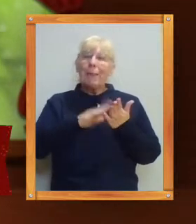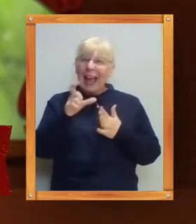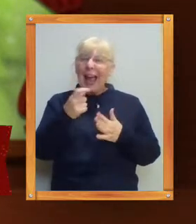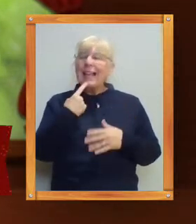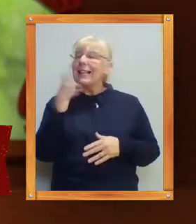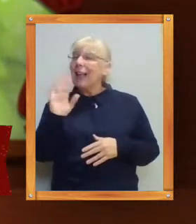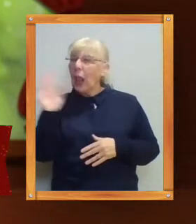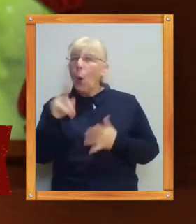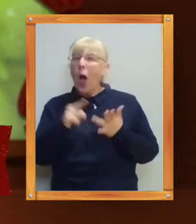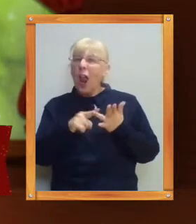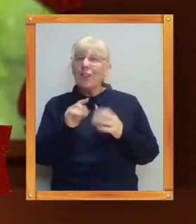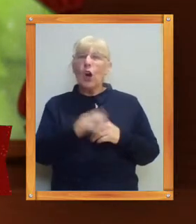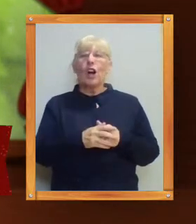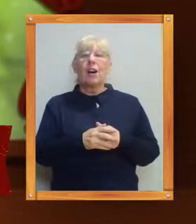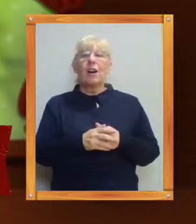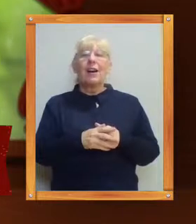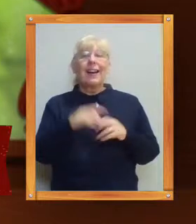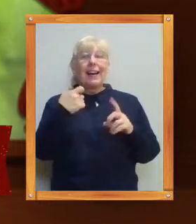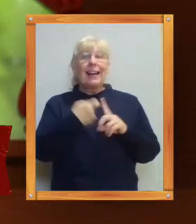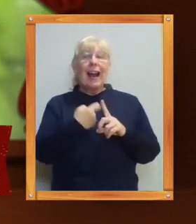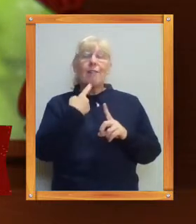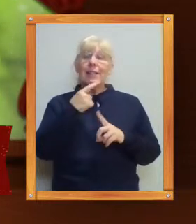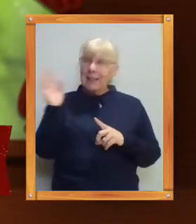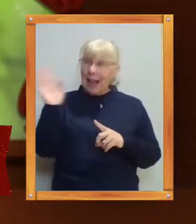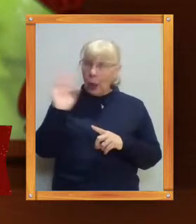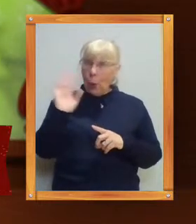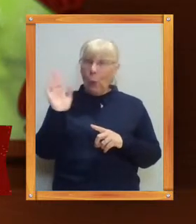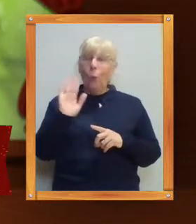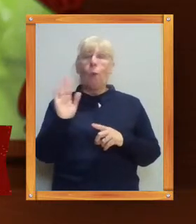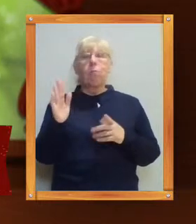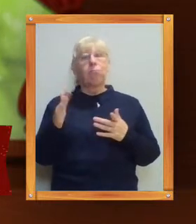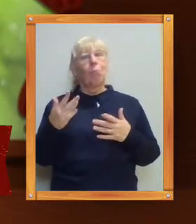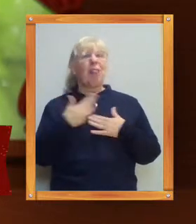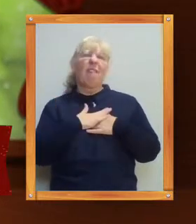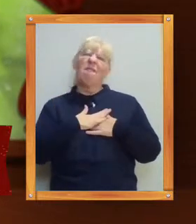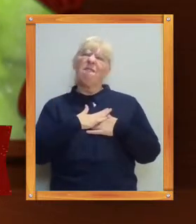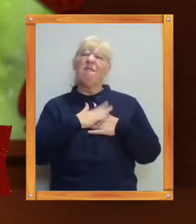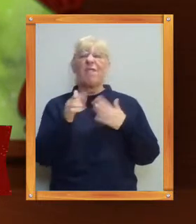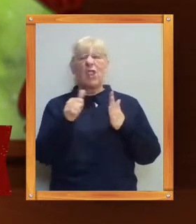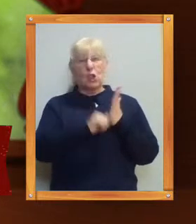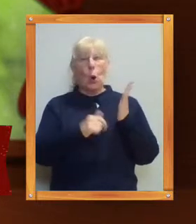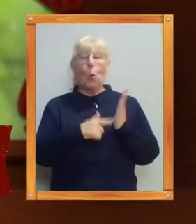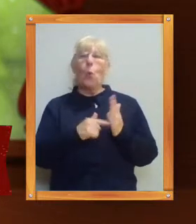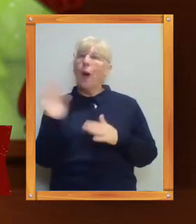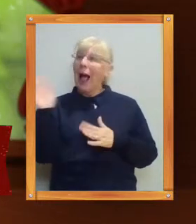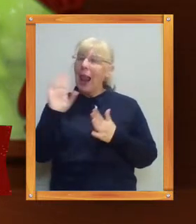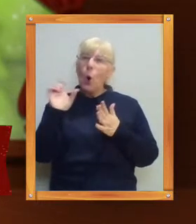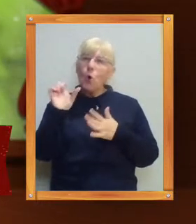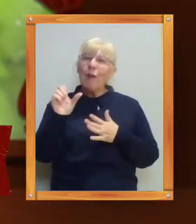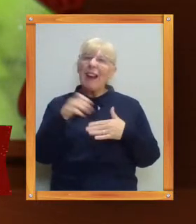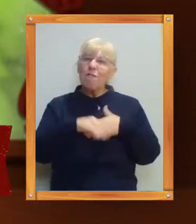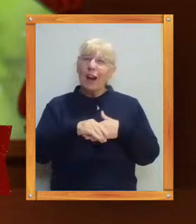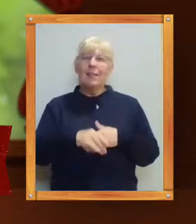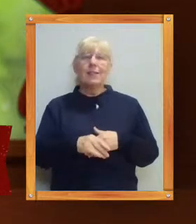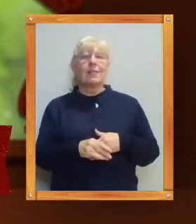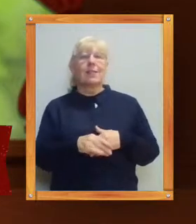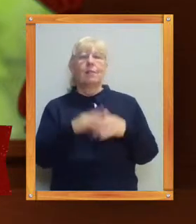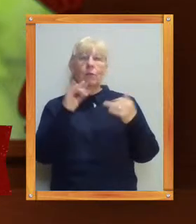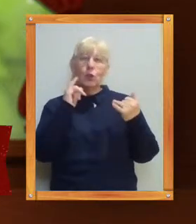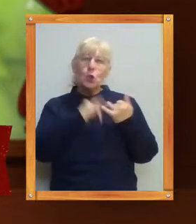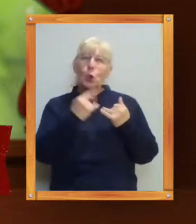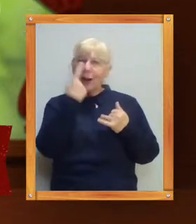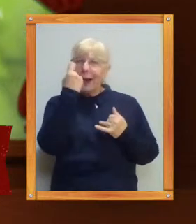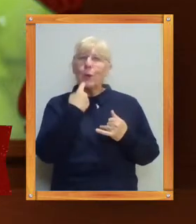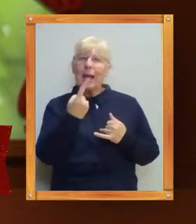can you mention Karen? We're also loving the show. She says hi to all her Craigan friends. Stuart, can you mention Annette Spars? Well done. This is